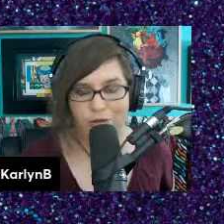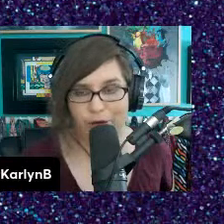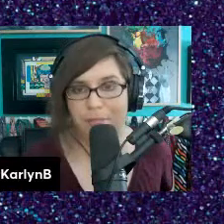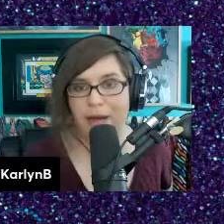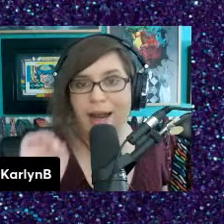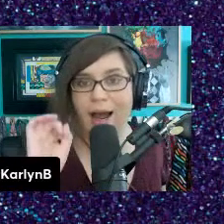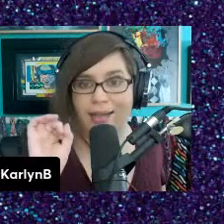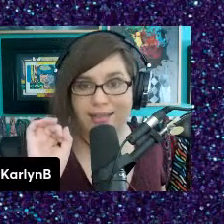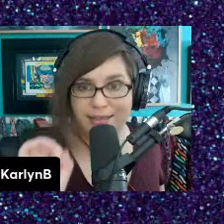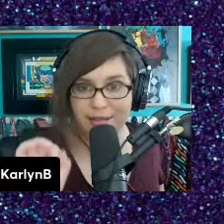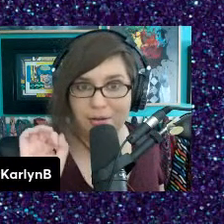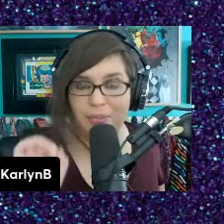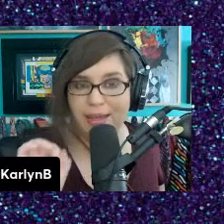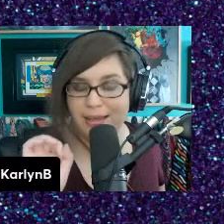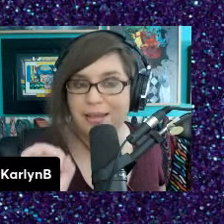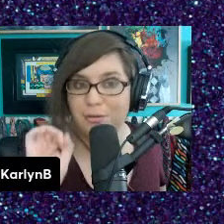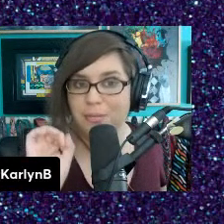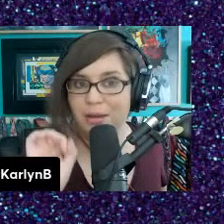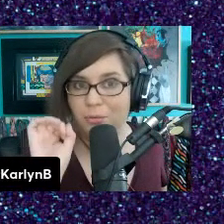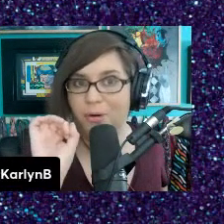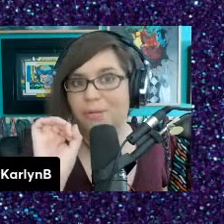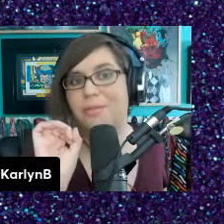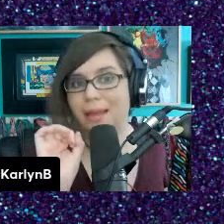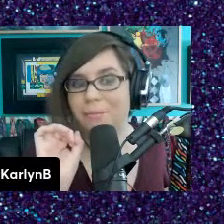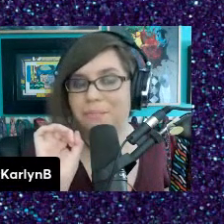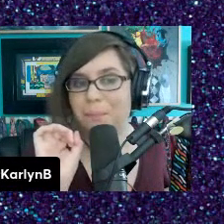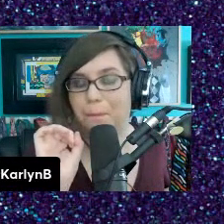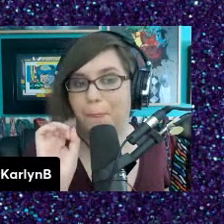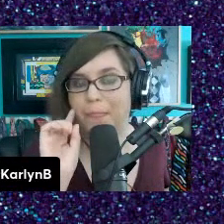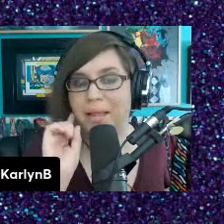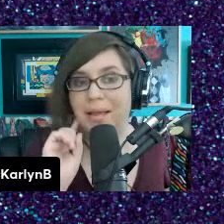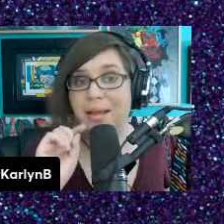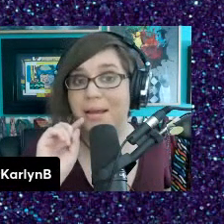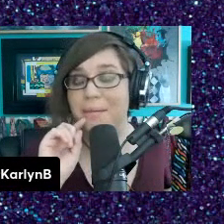tonight's stream, but I still think it'll be worth it.